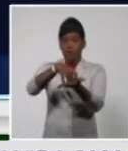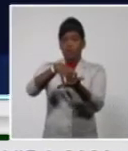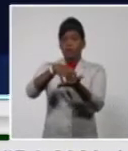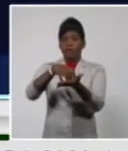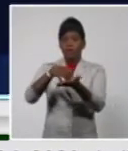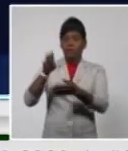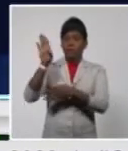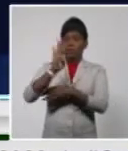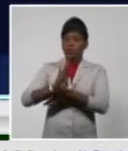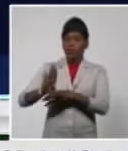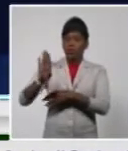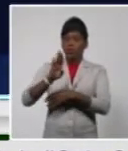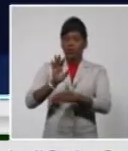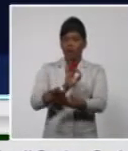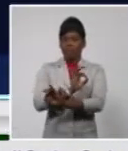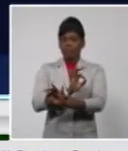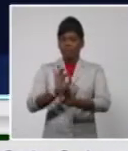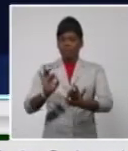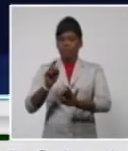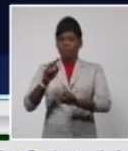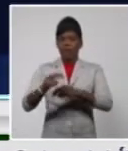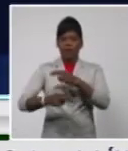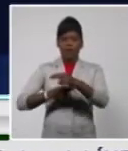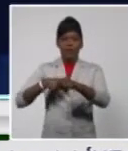processing to 376.